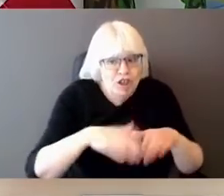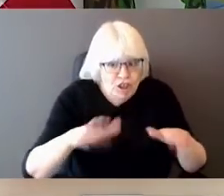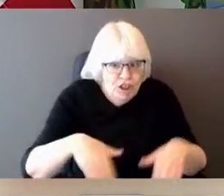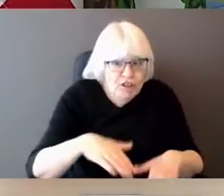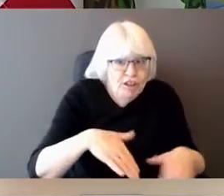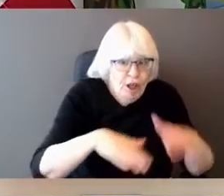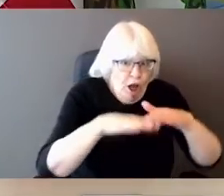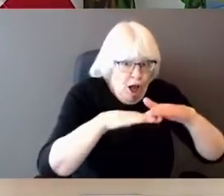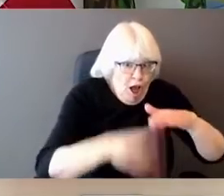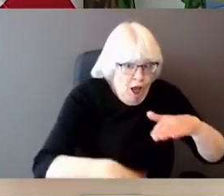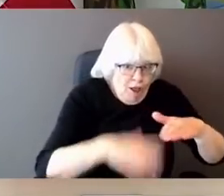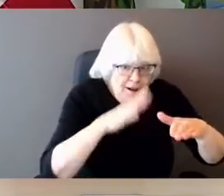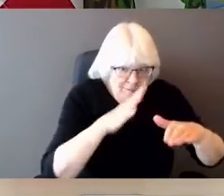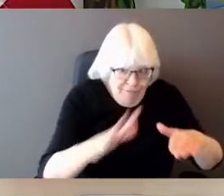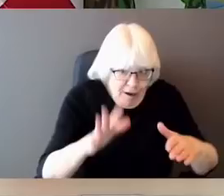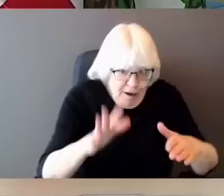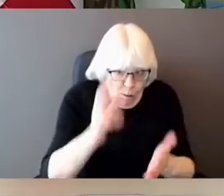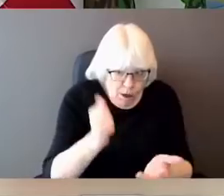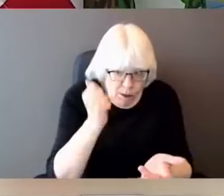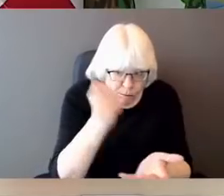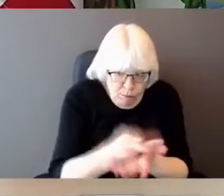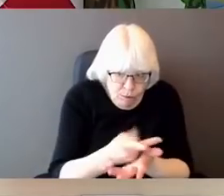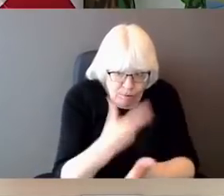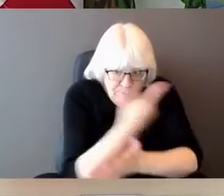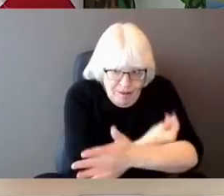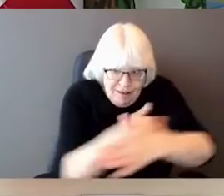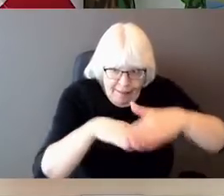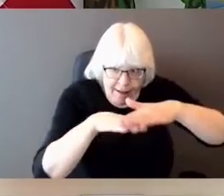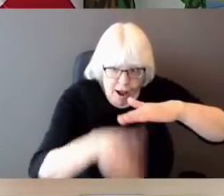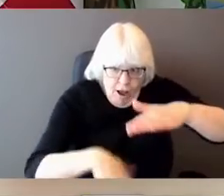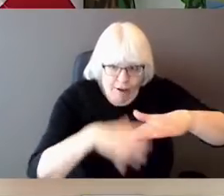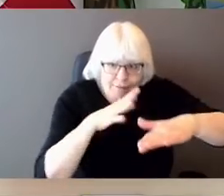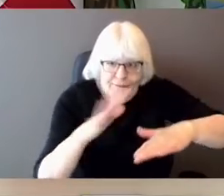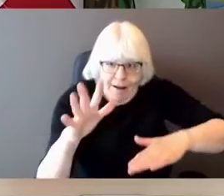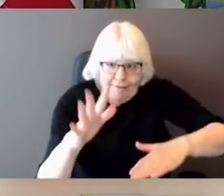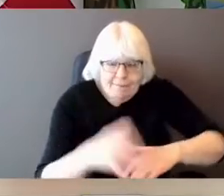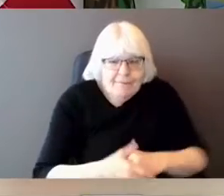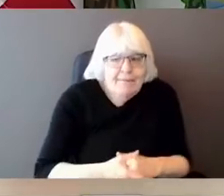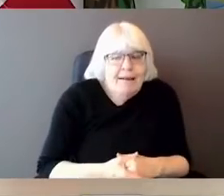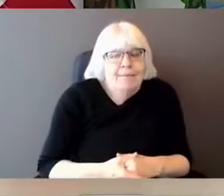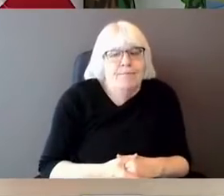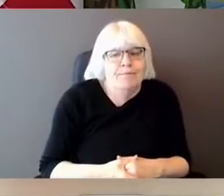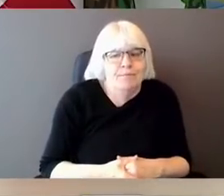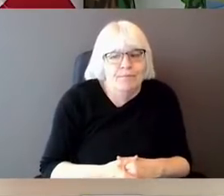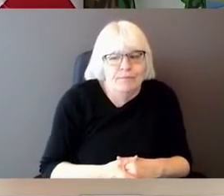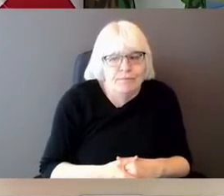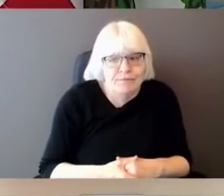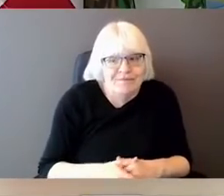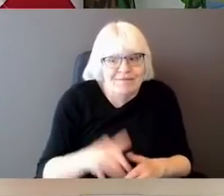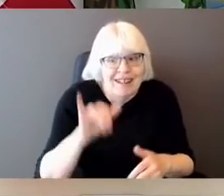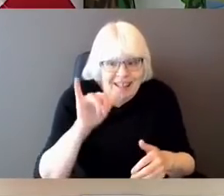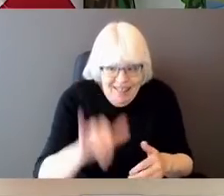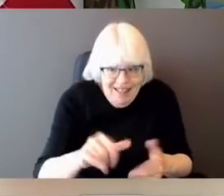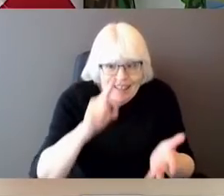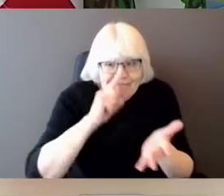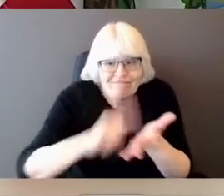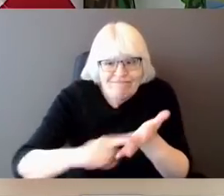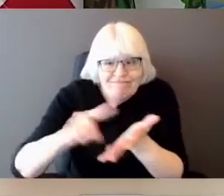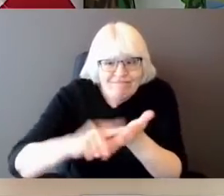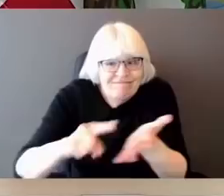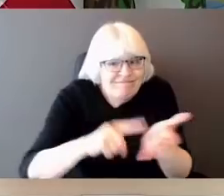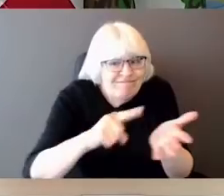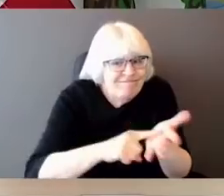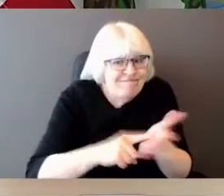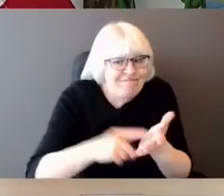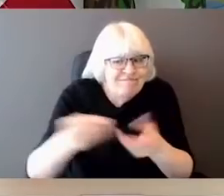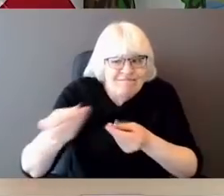We've been sort of getting updates on where those studies are, and I don't anticipate anything